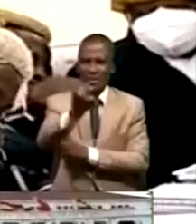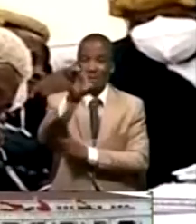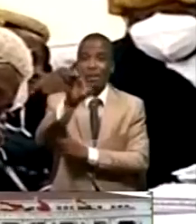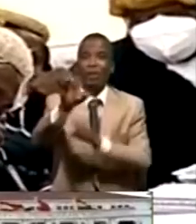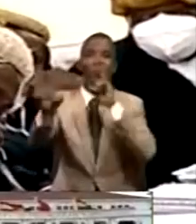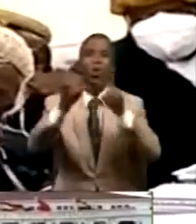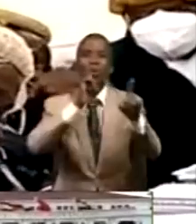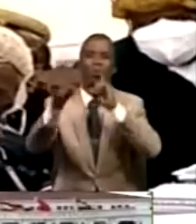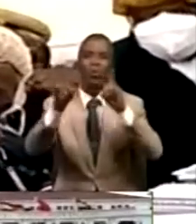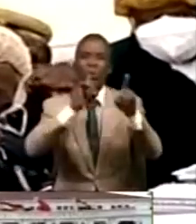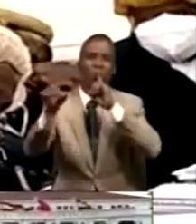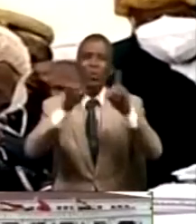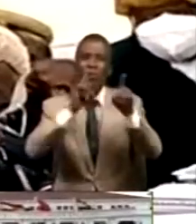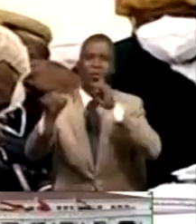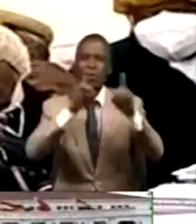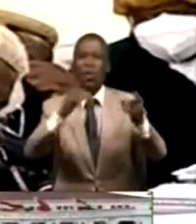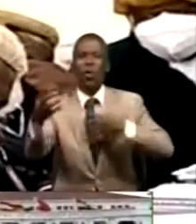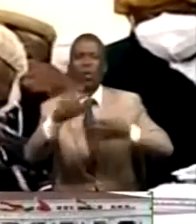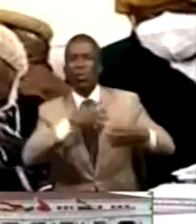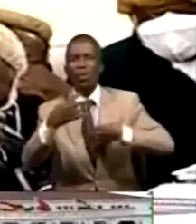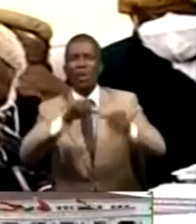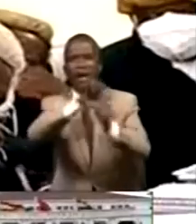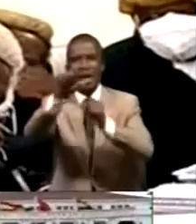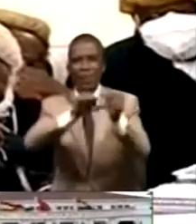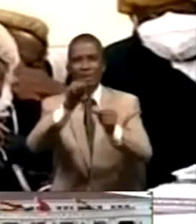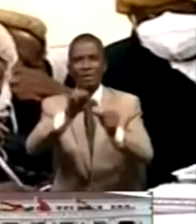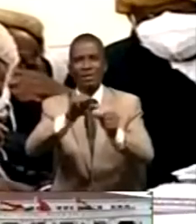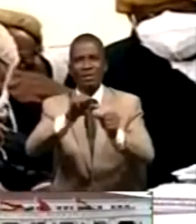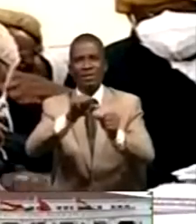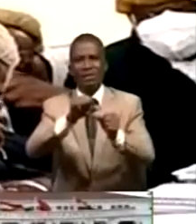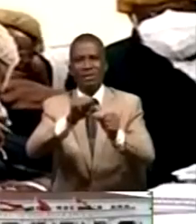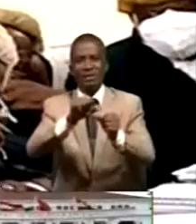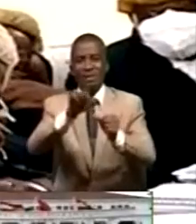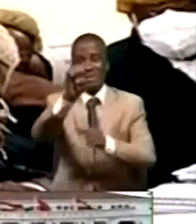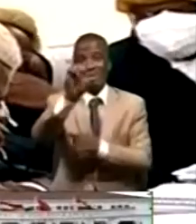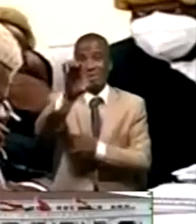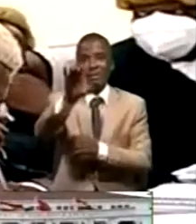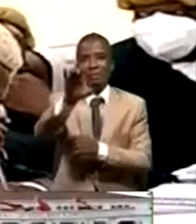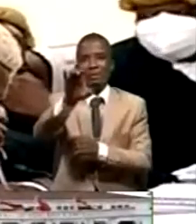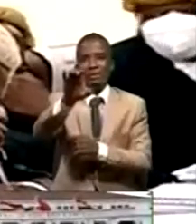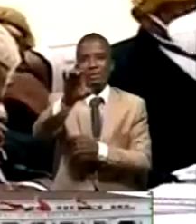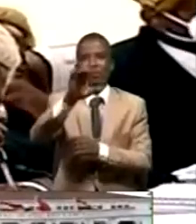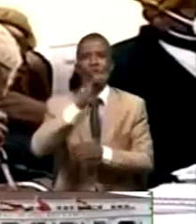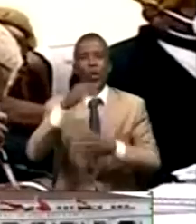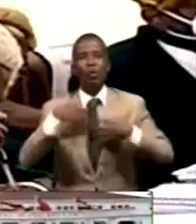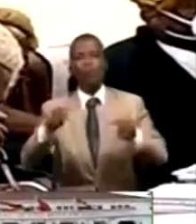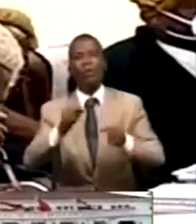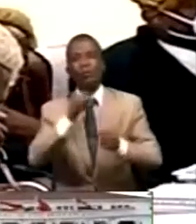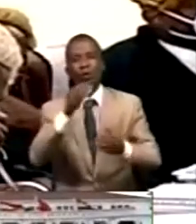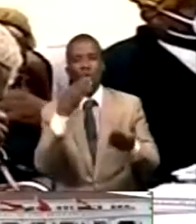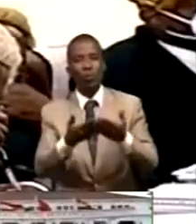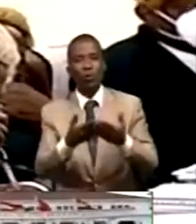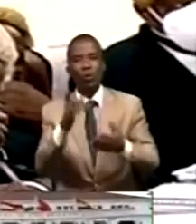issues about the performance of the chairperson of the EC, not so?